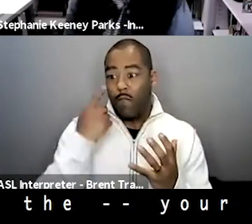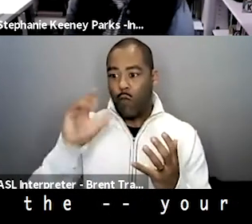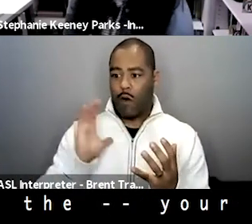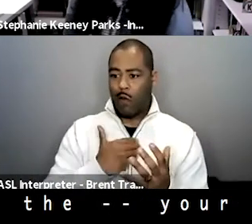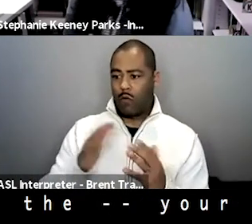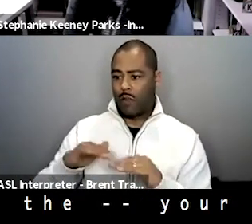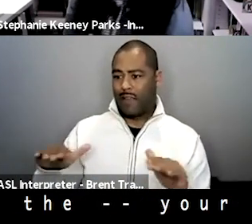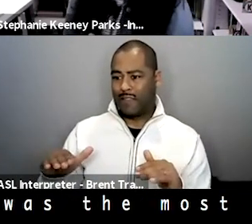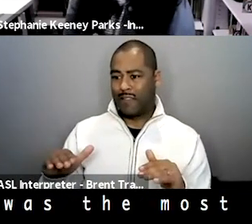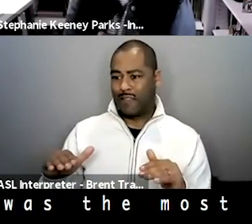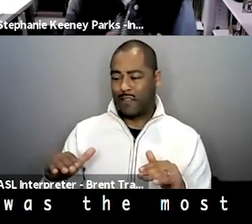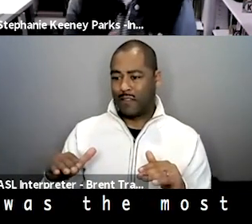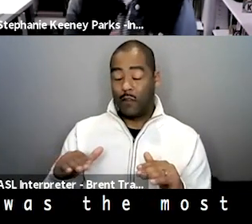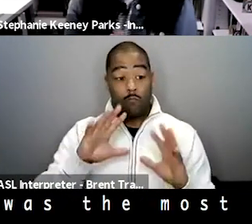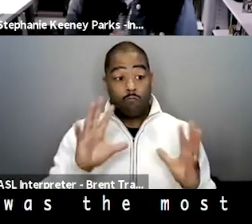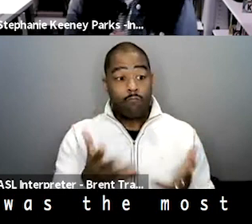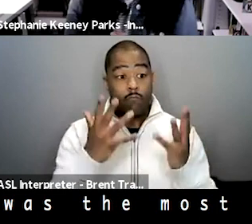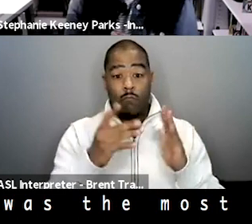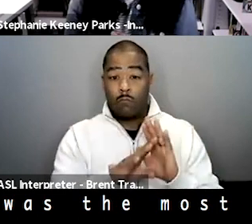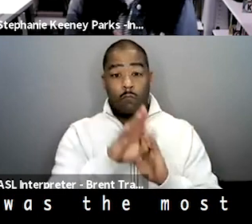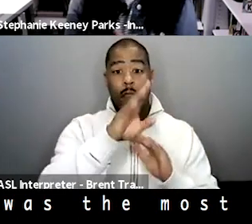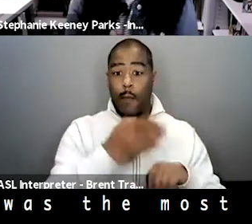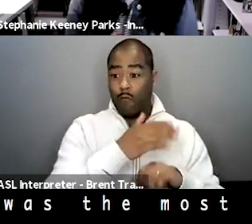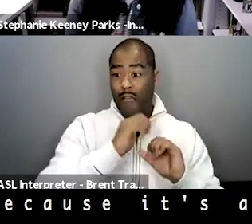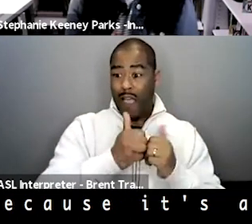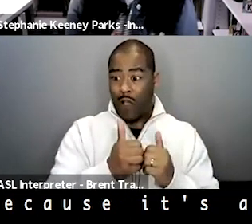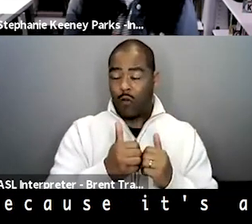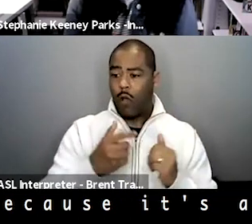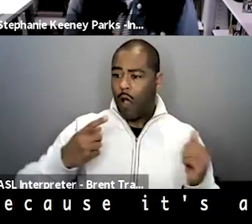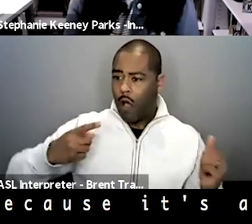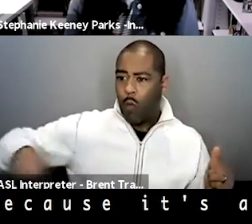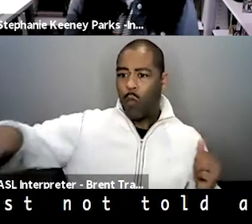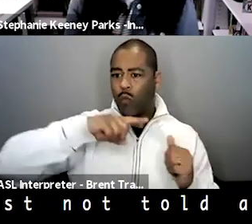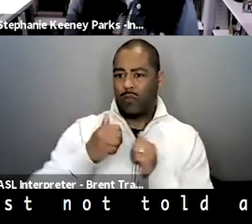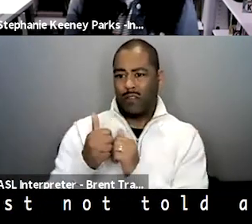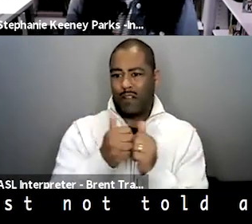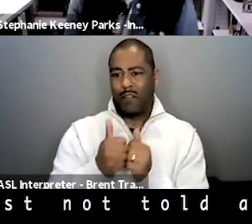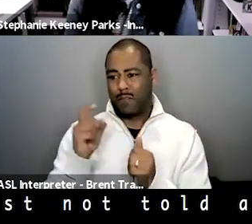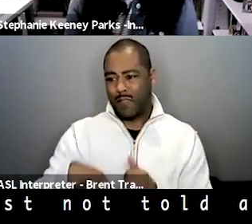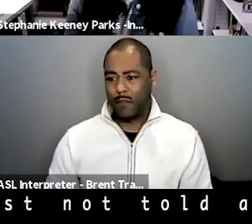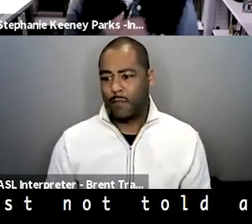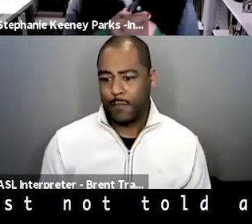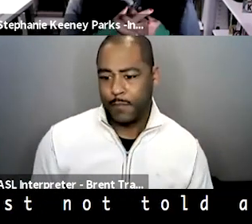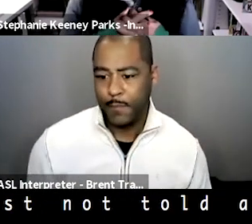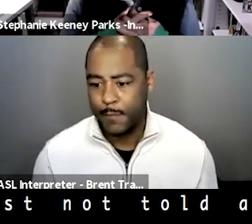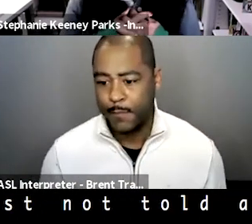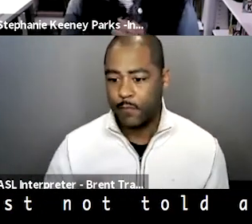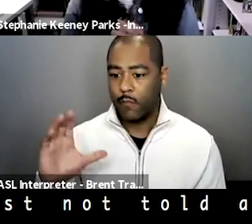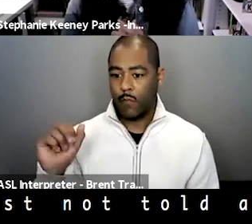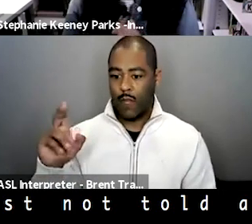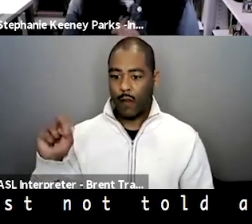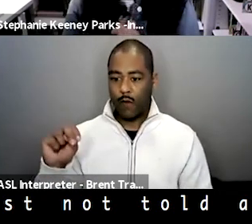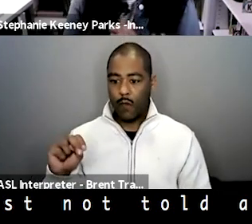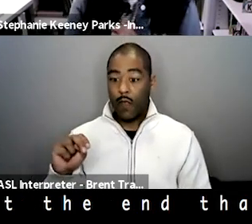always felt that that your portion of the film was the most important portion because it's a story that's just not told at